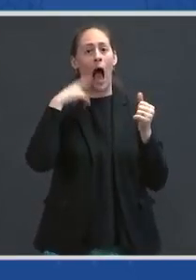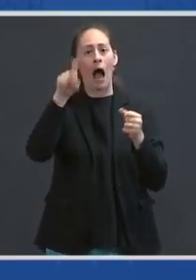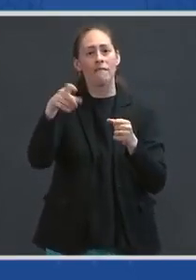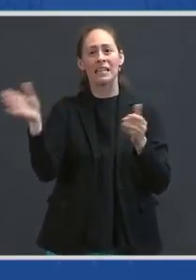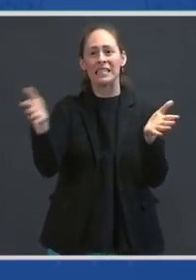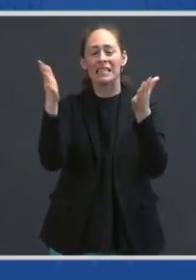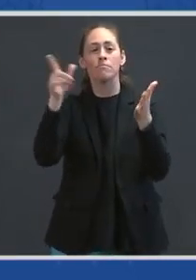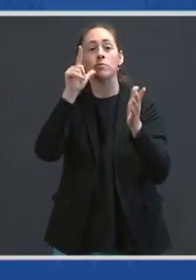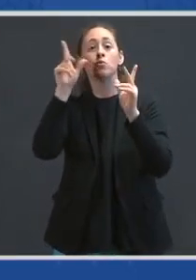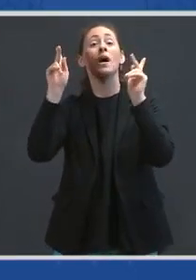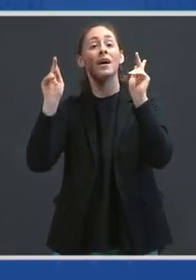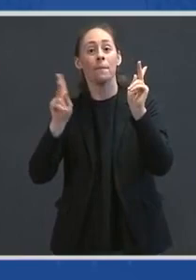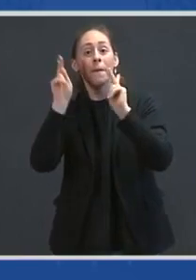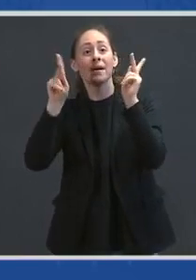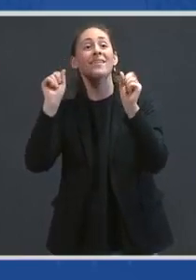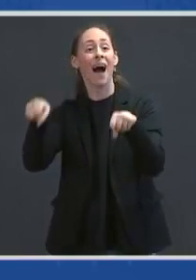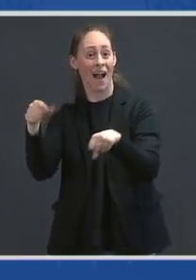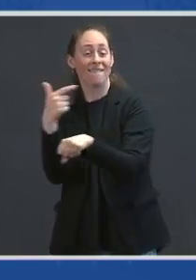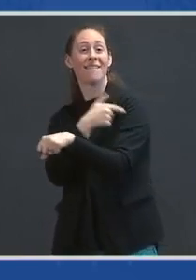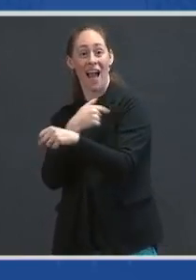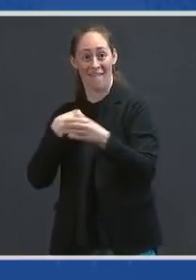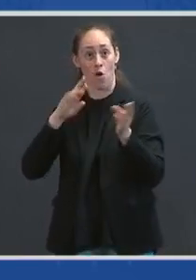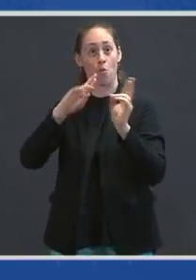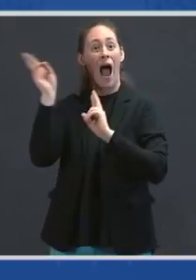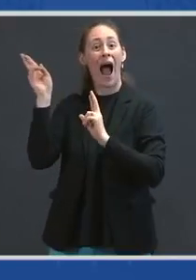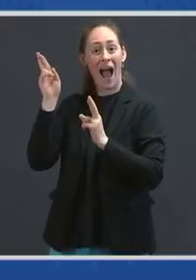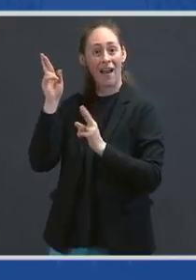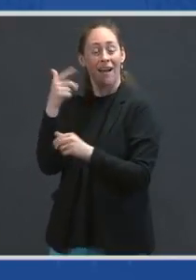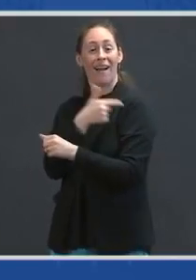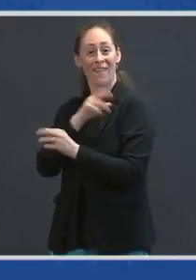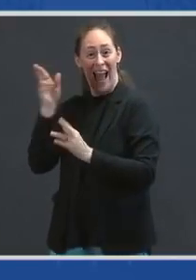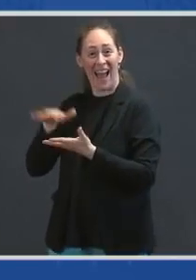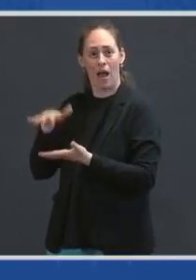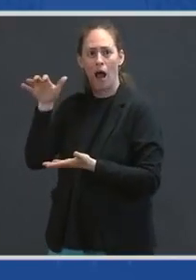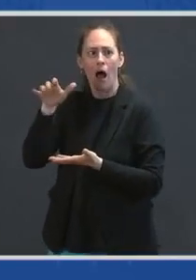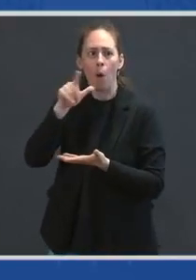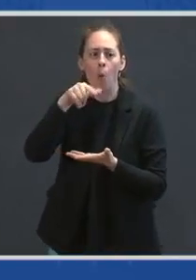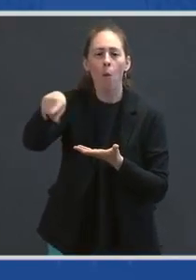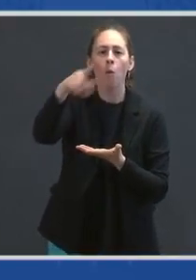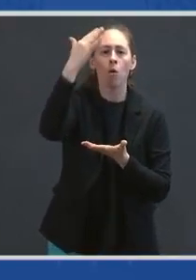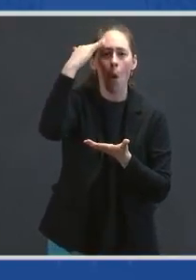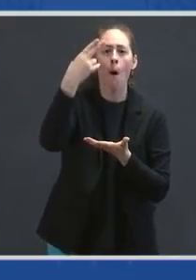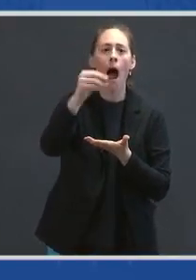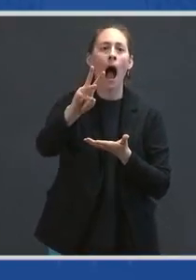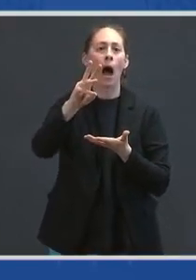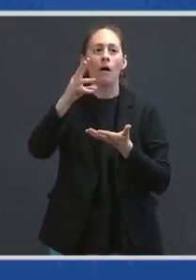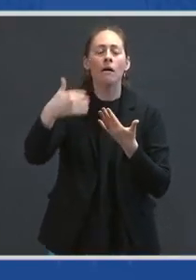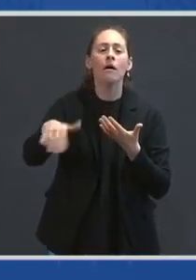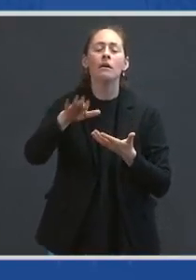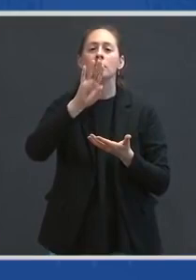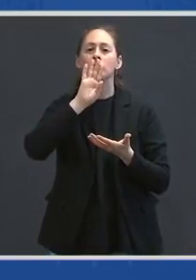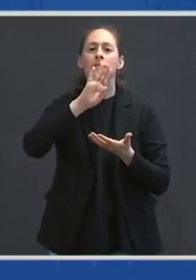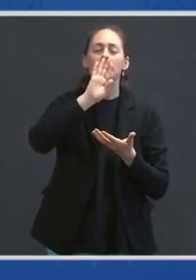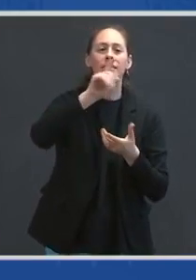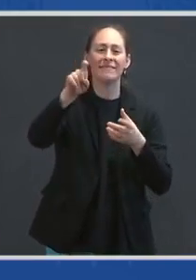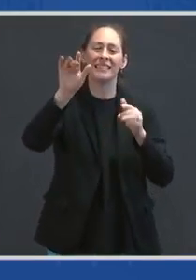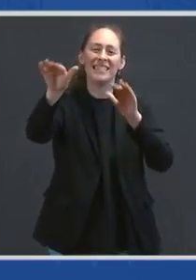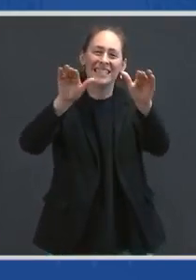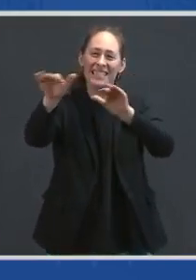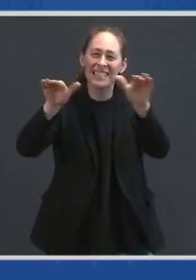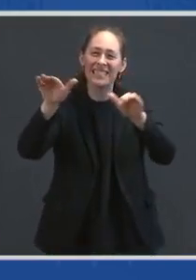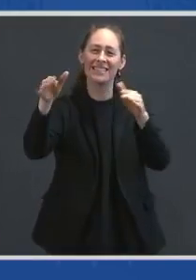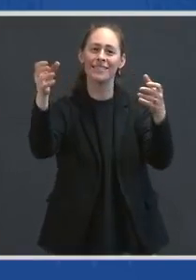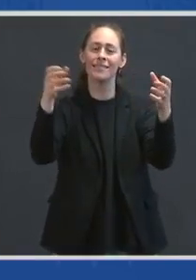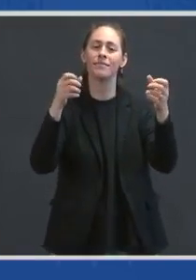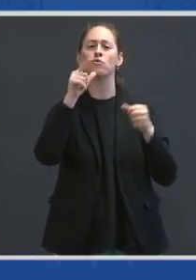put the vaccine in someone's arm, like you just saw. We brought back retired doctors and nurses. We've already deployed more